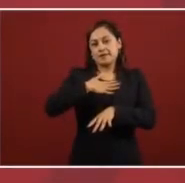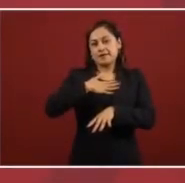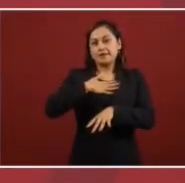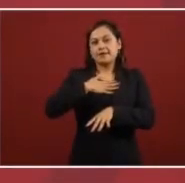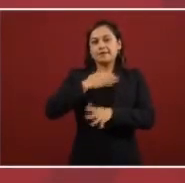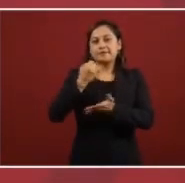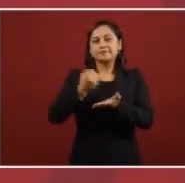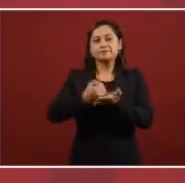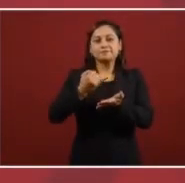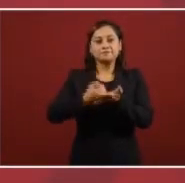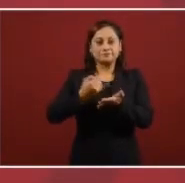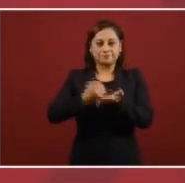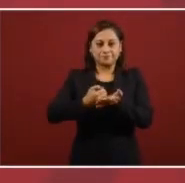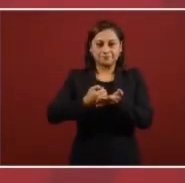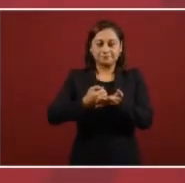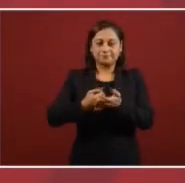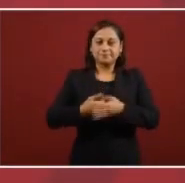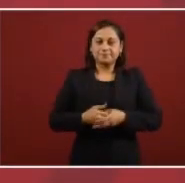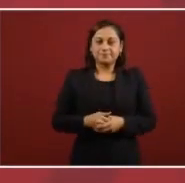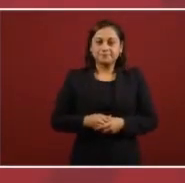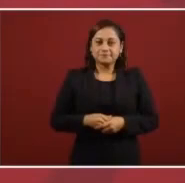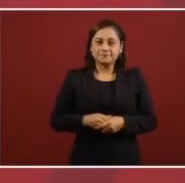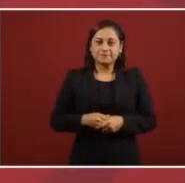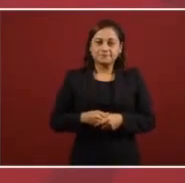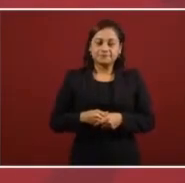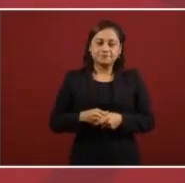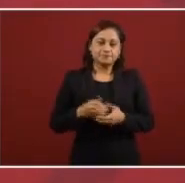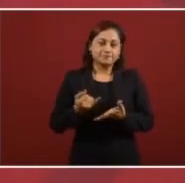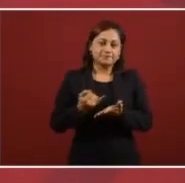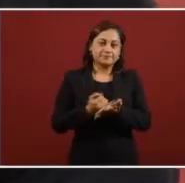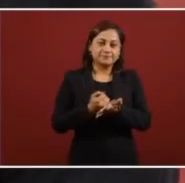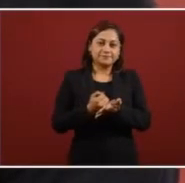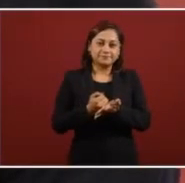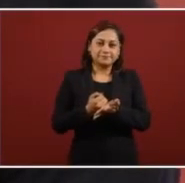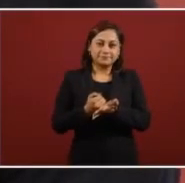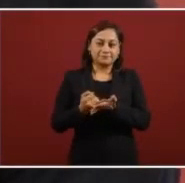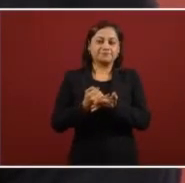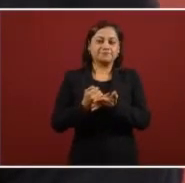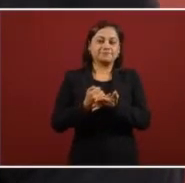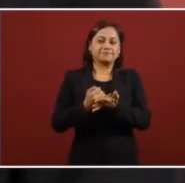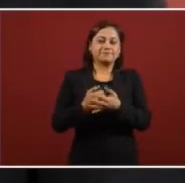And it's, I guess, on my, somewhere that he has on his